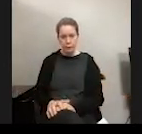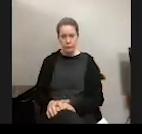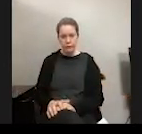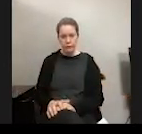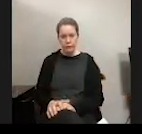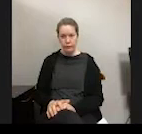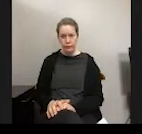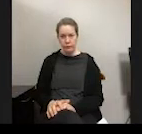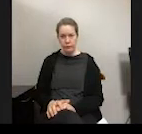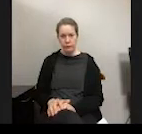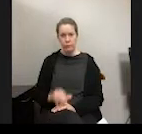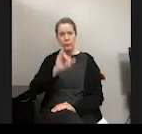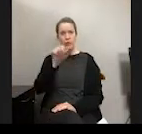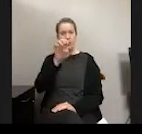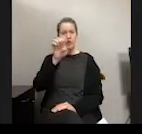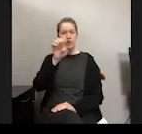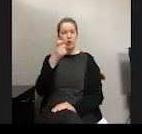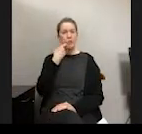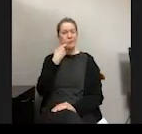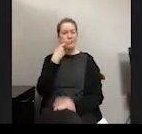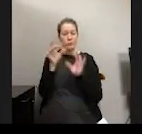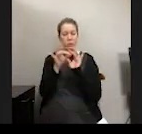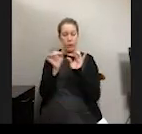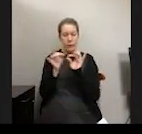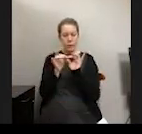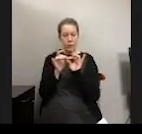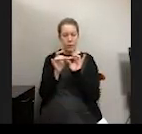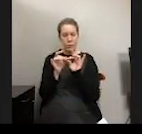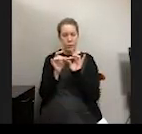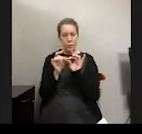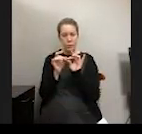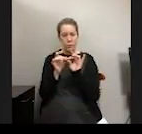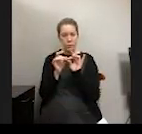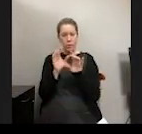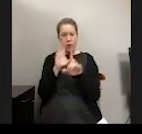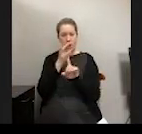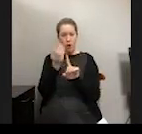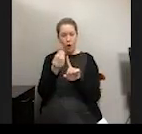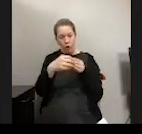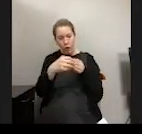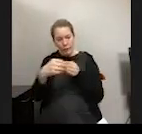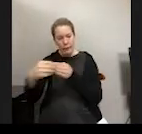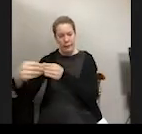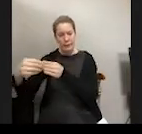So Joe had made the comment earlier, you know, letting culture lead us out, culture being at,